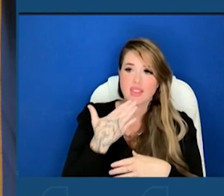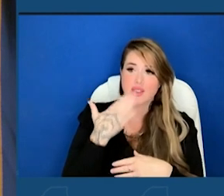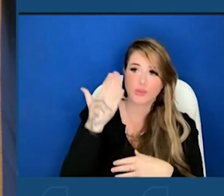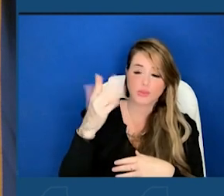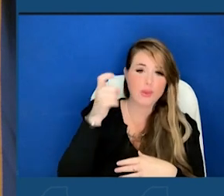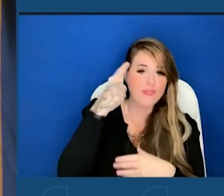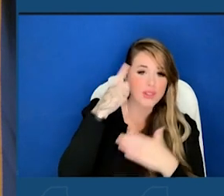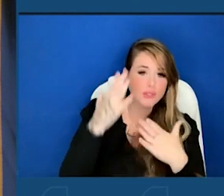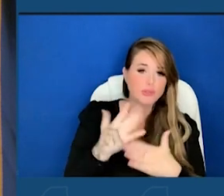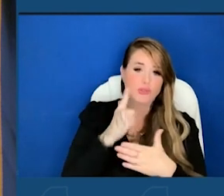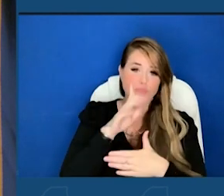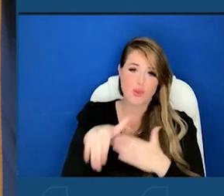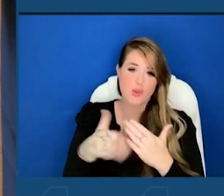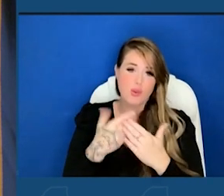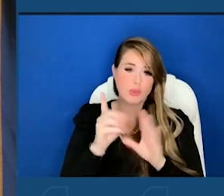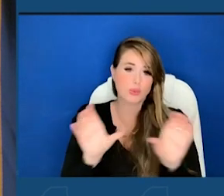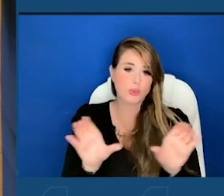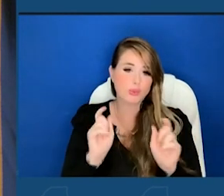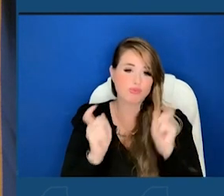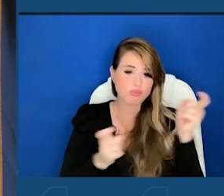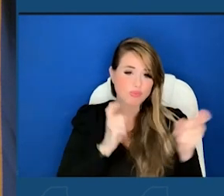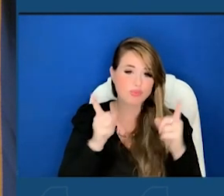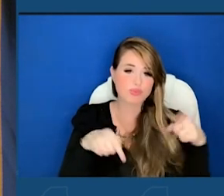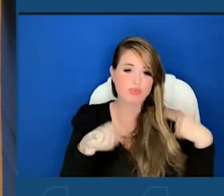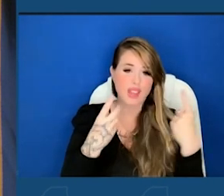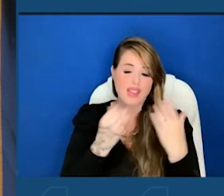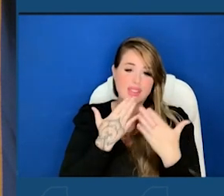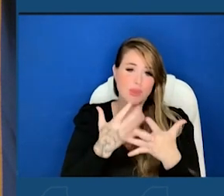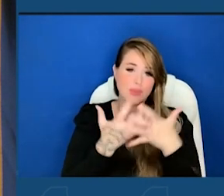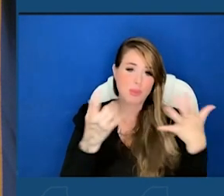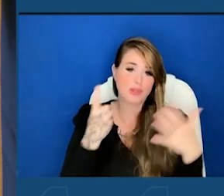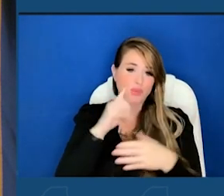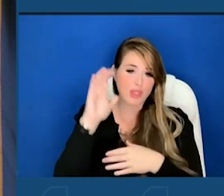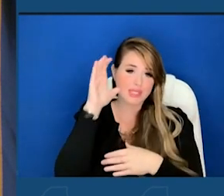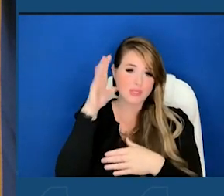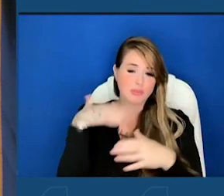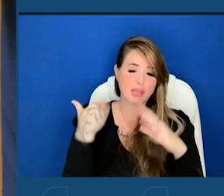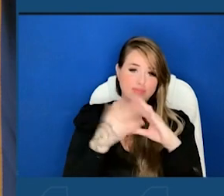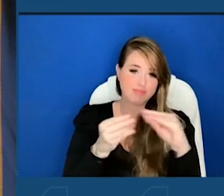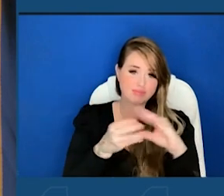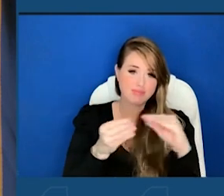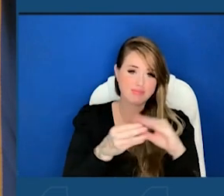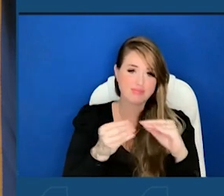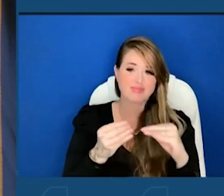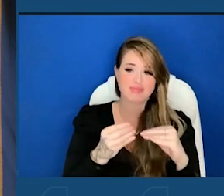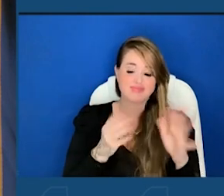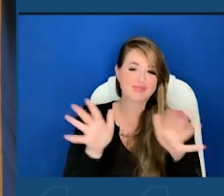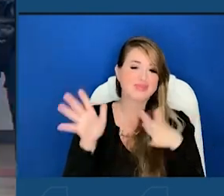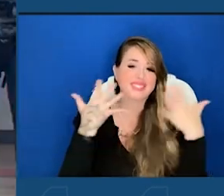for all that you contribute, and thank you very much for listening to me and listening to my story.